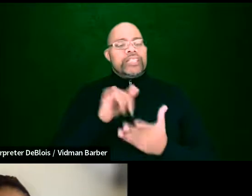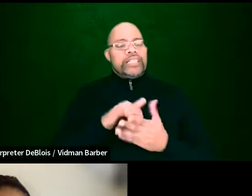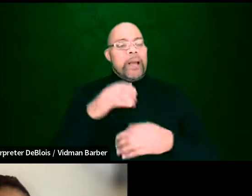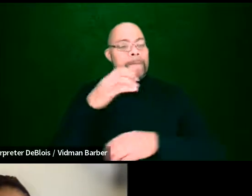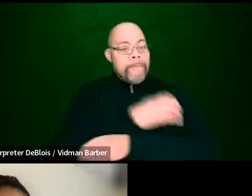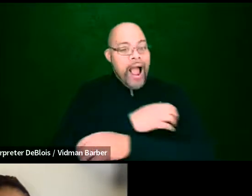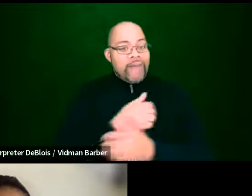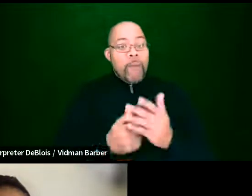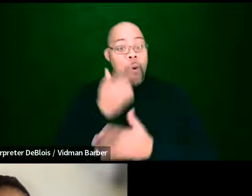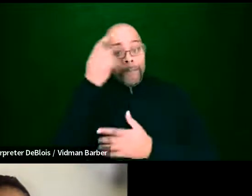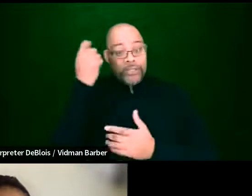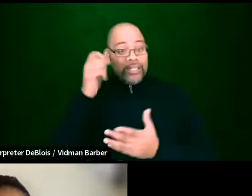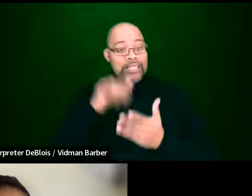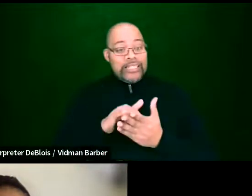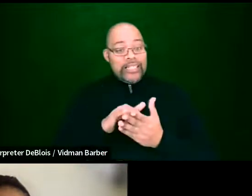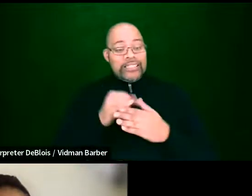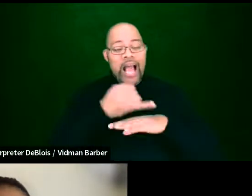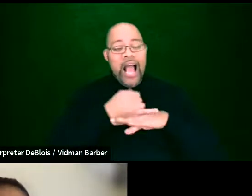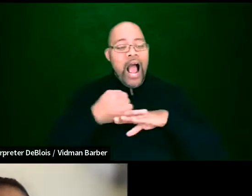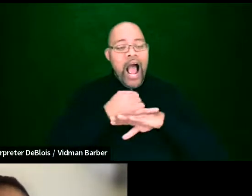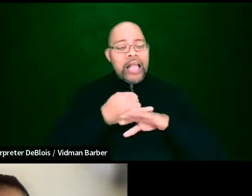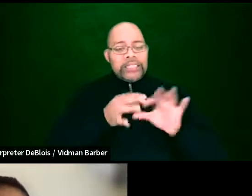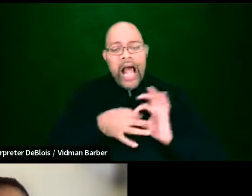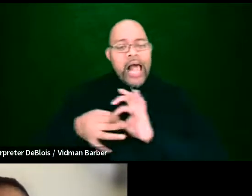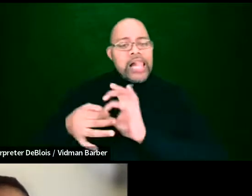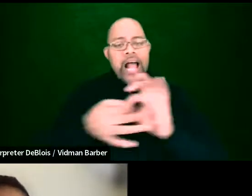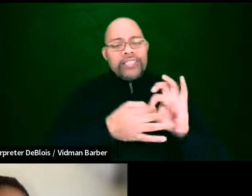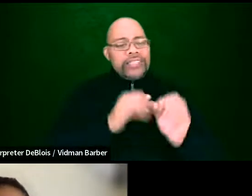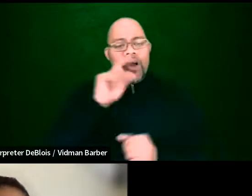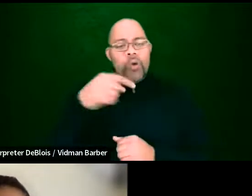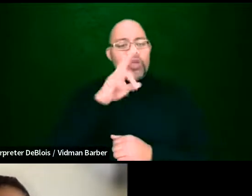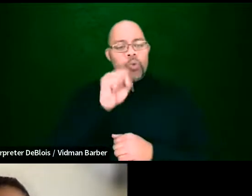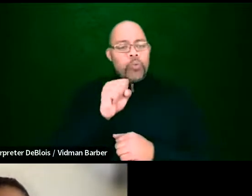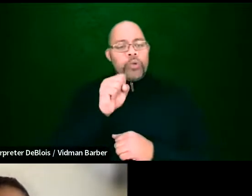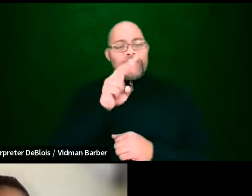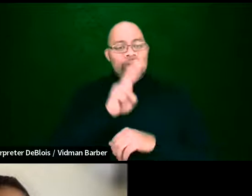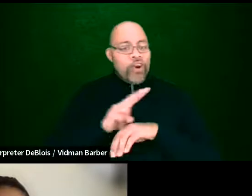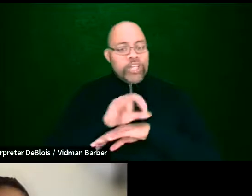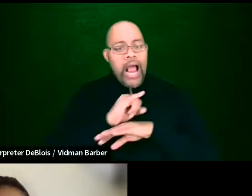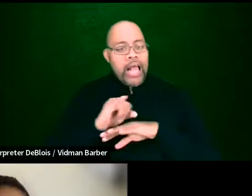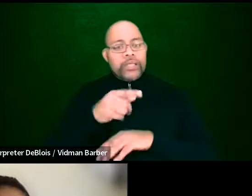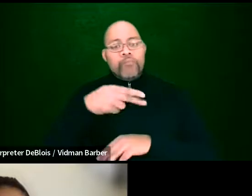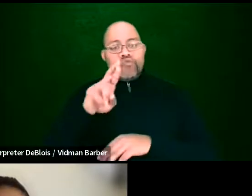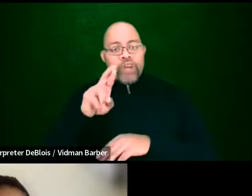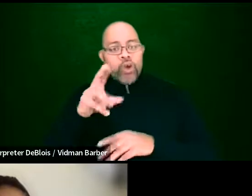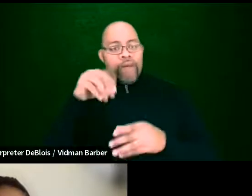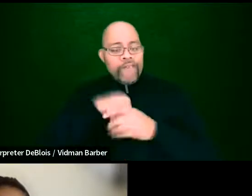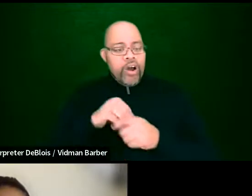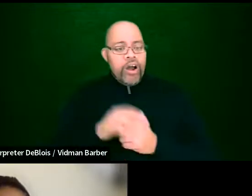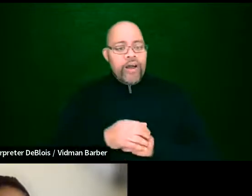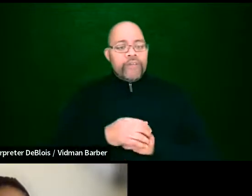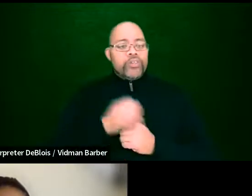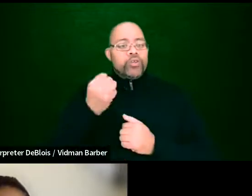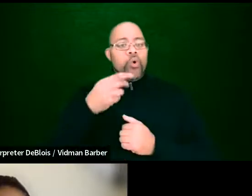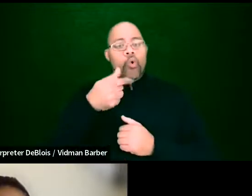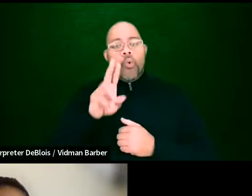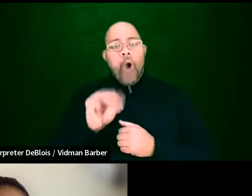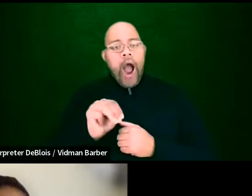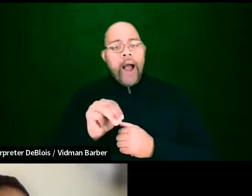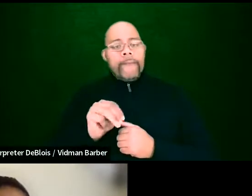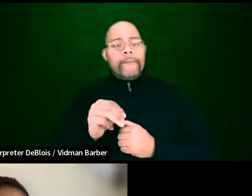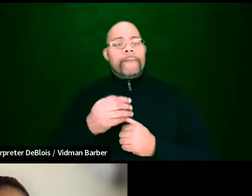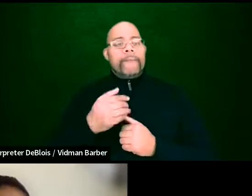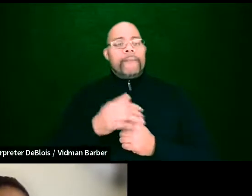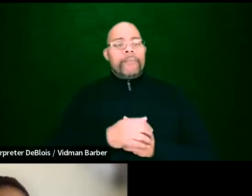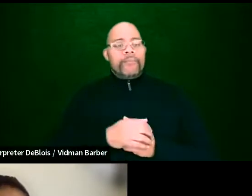powerful, mostly because it's an islands alliance. So it's not just the US Virgin Islands. Puerto Rico is also involved. So is Guam. So there's a